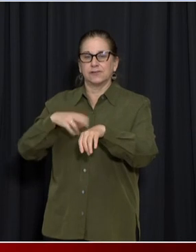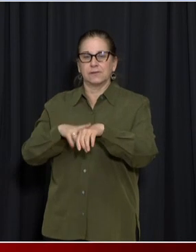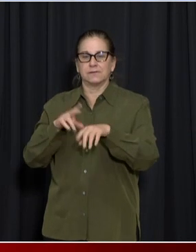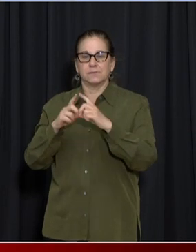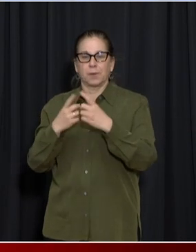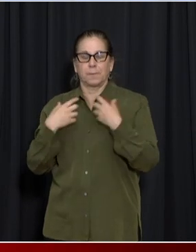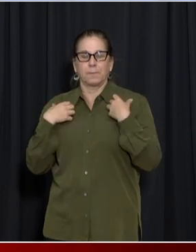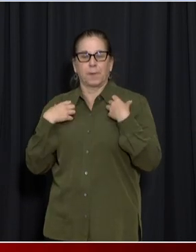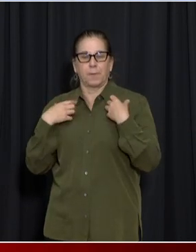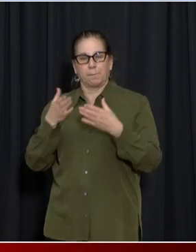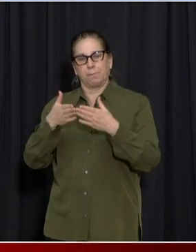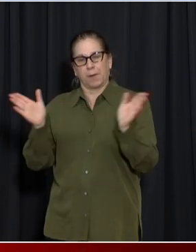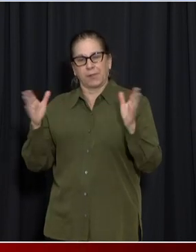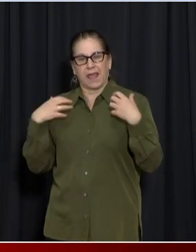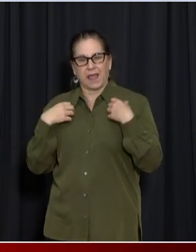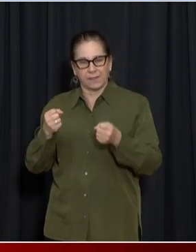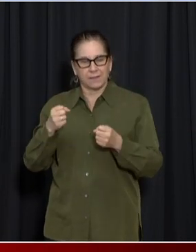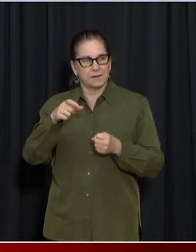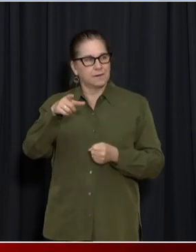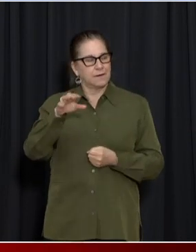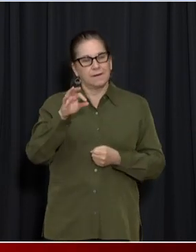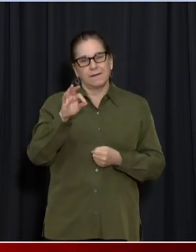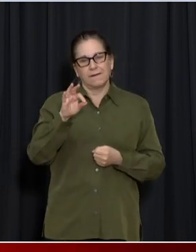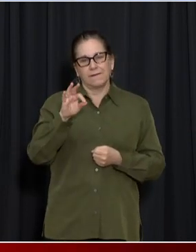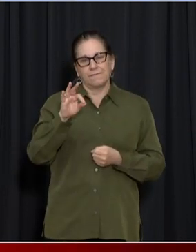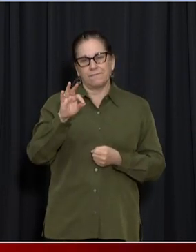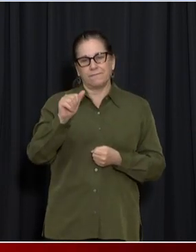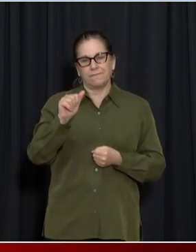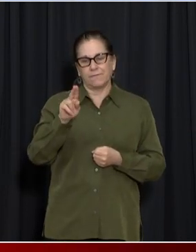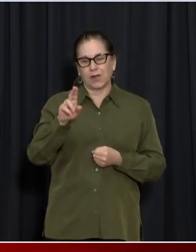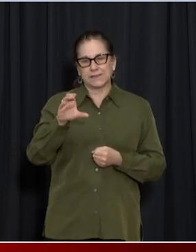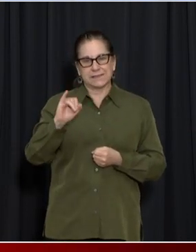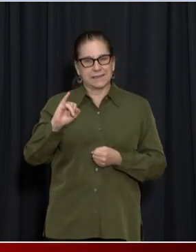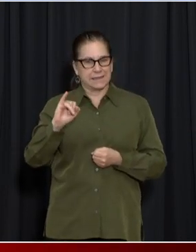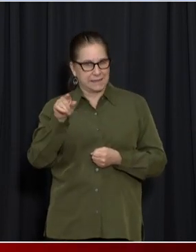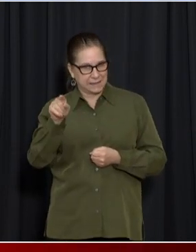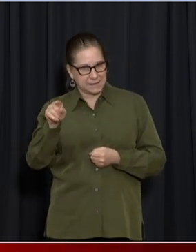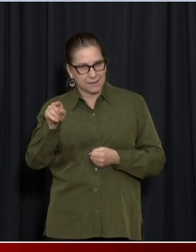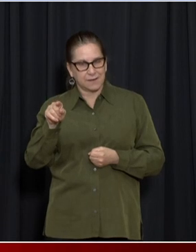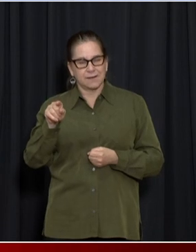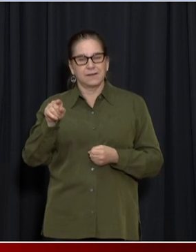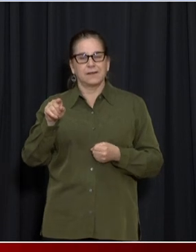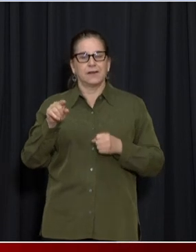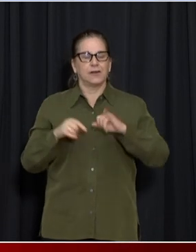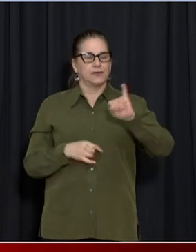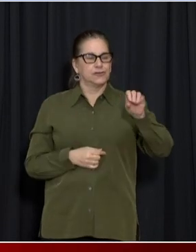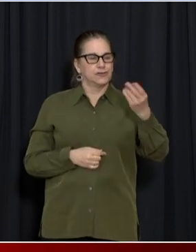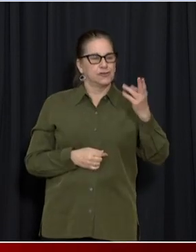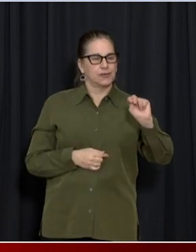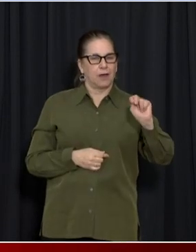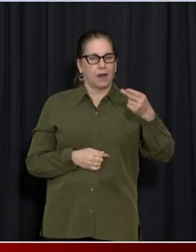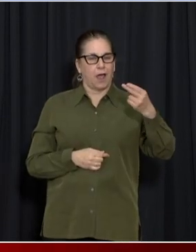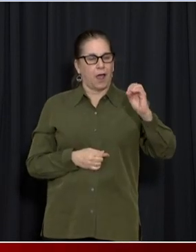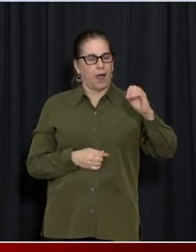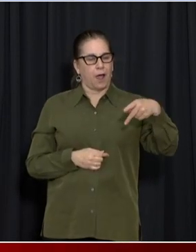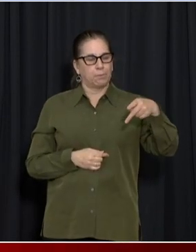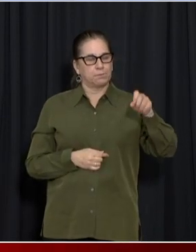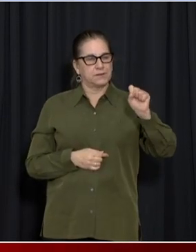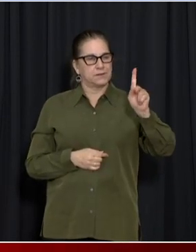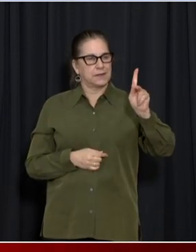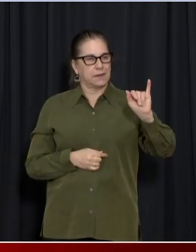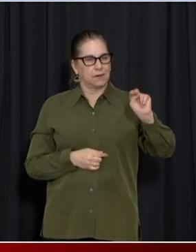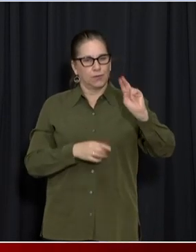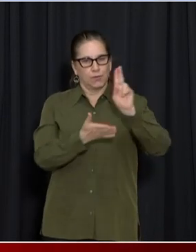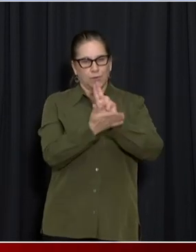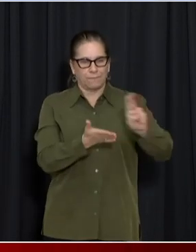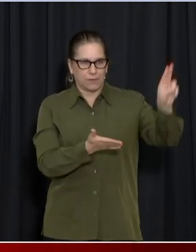the faculty of Johns Hopkins Bloomberg School of Public Health, We also work closely with residents, community groups, and